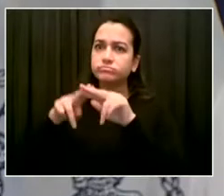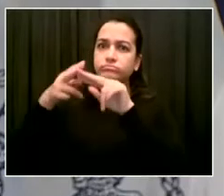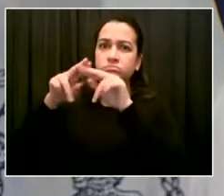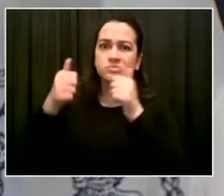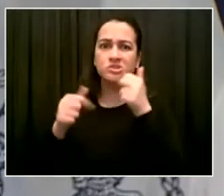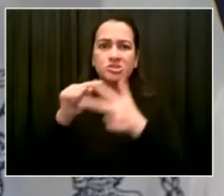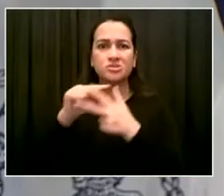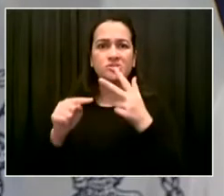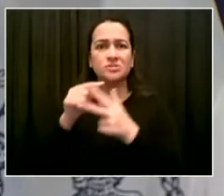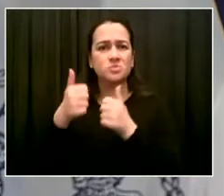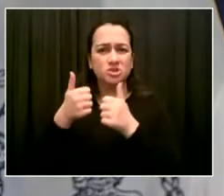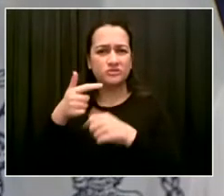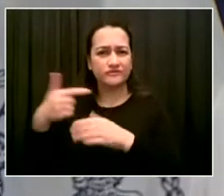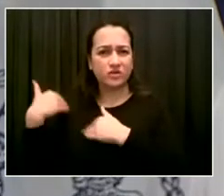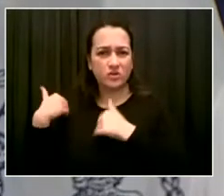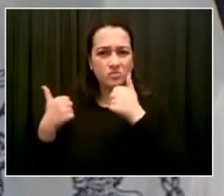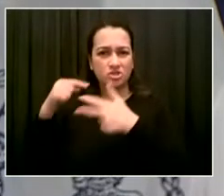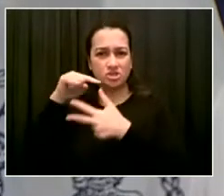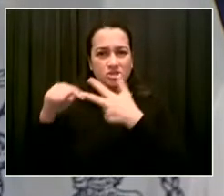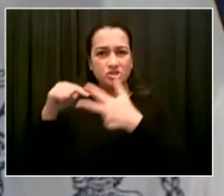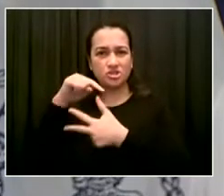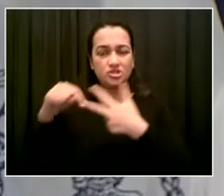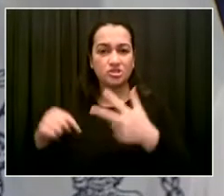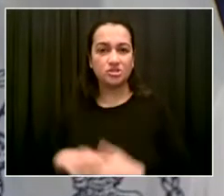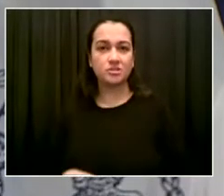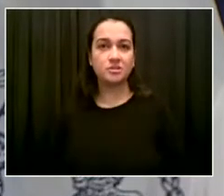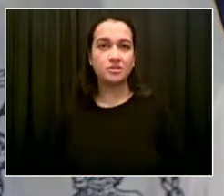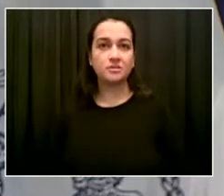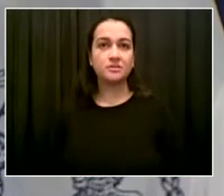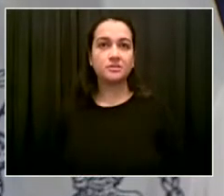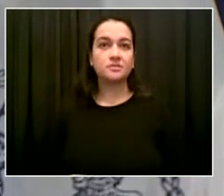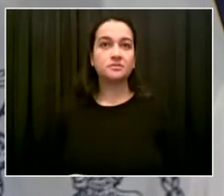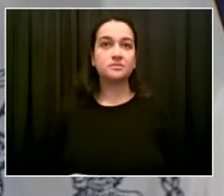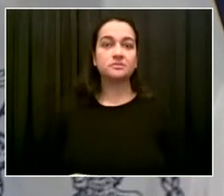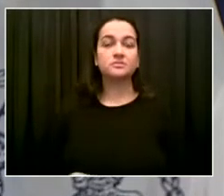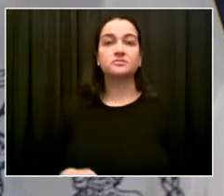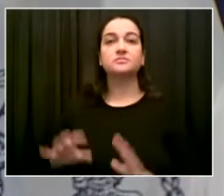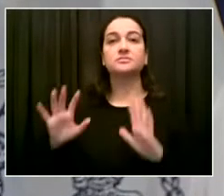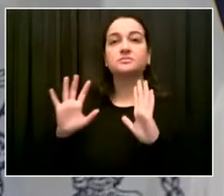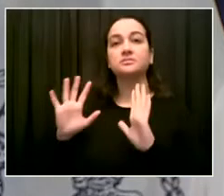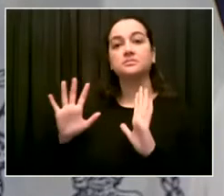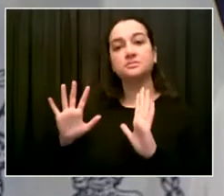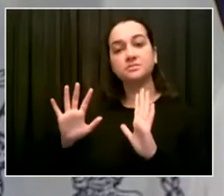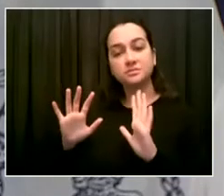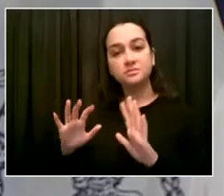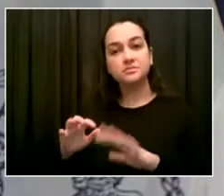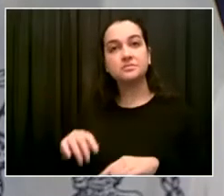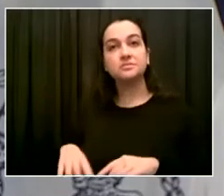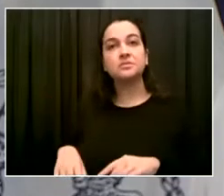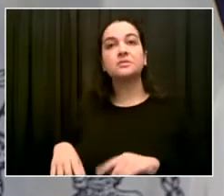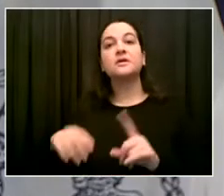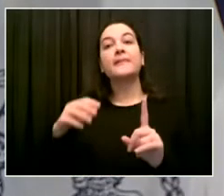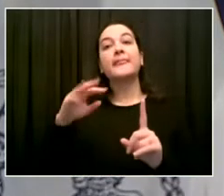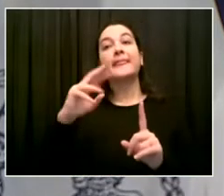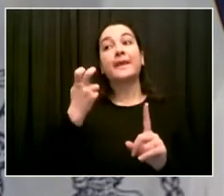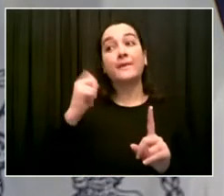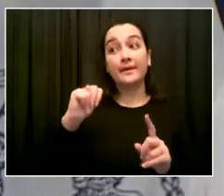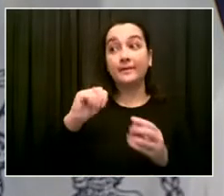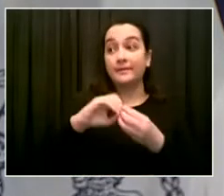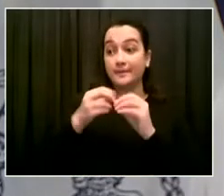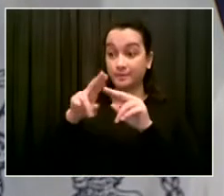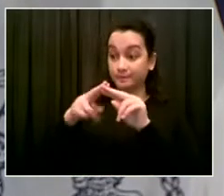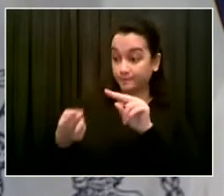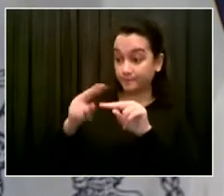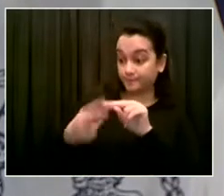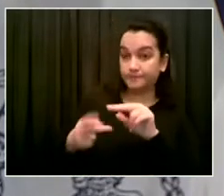are fatigued and that obviously there's going to be a temptation to not follow the rules as closely as possible, or in some